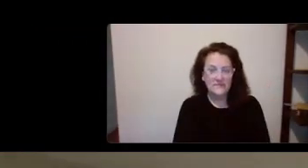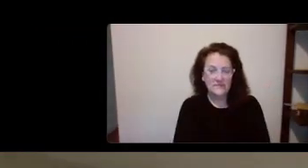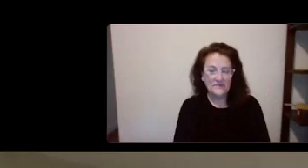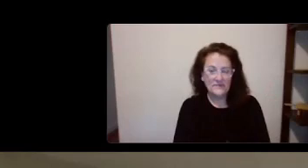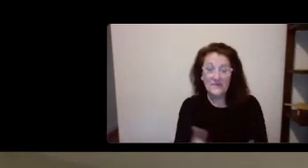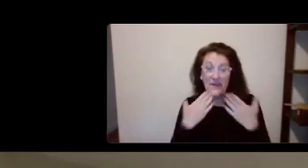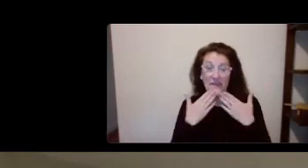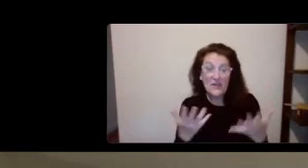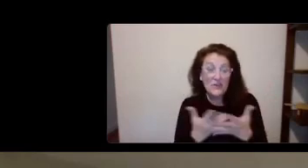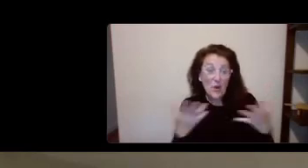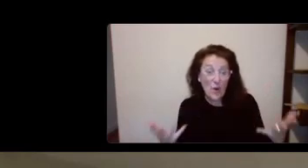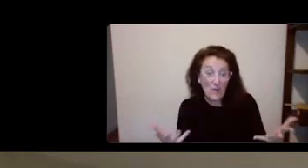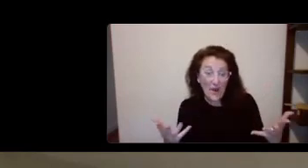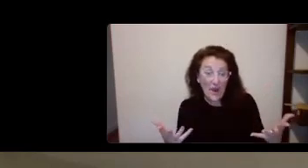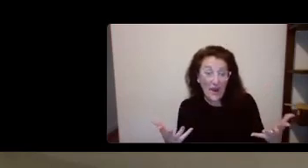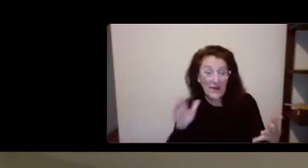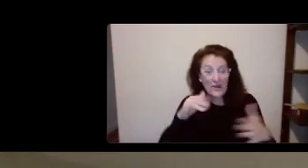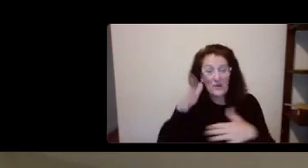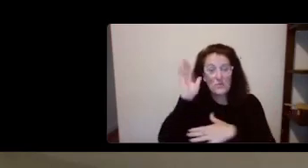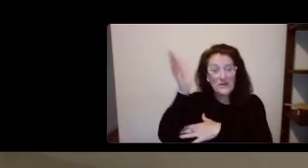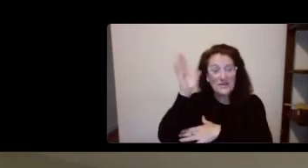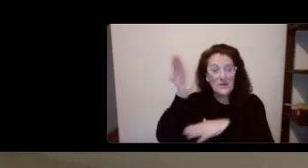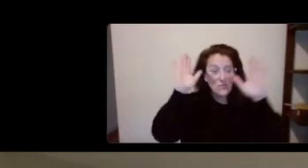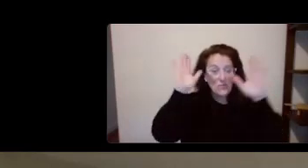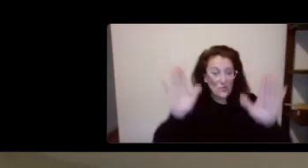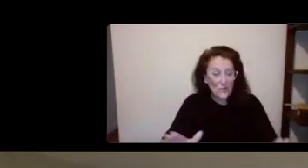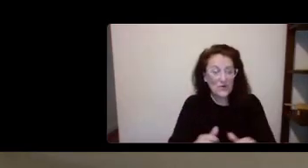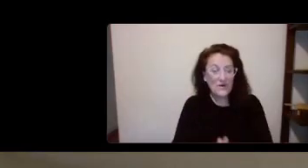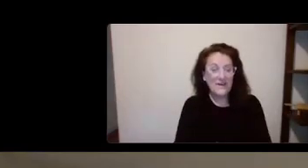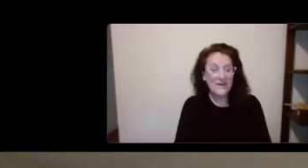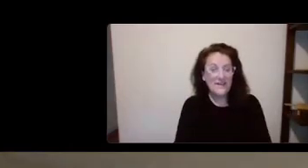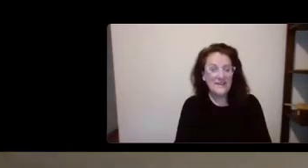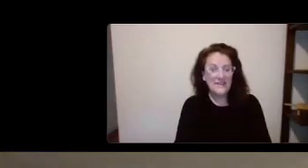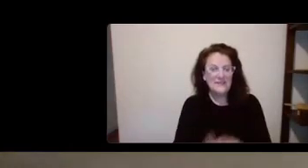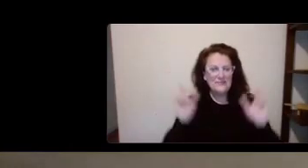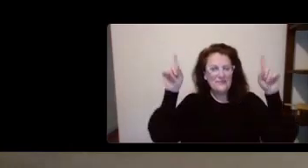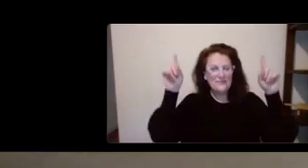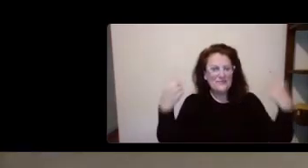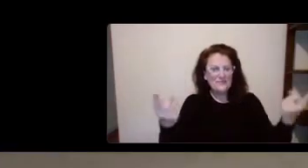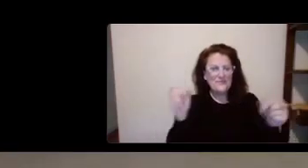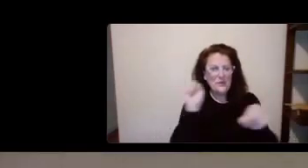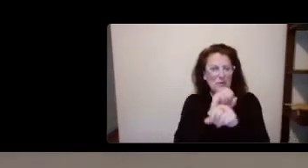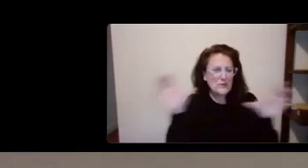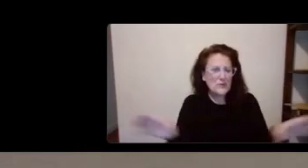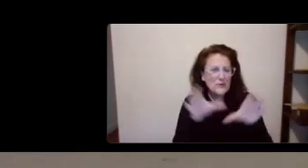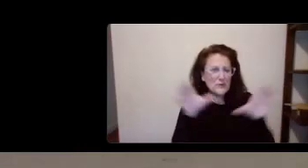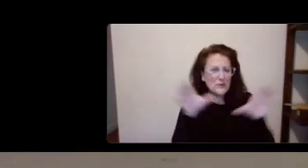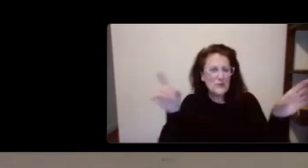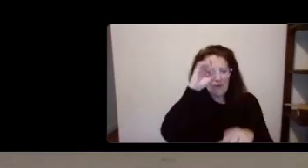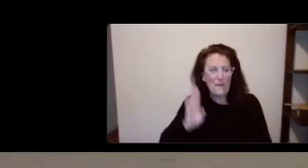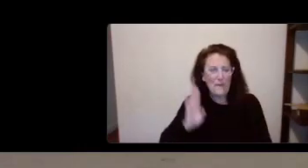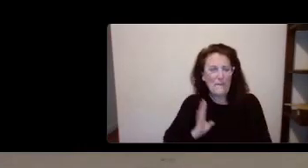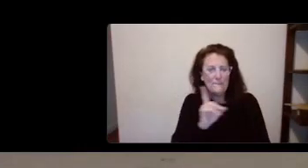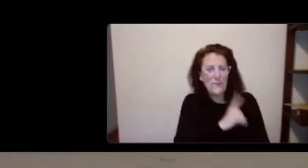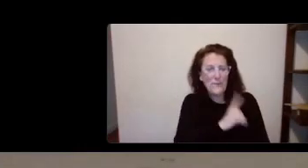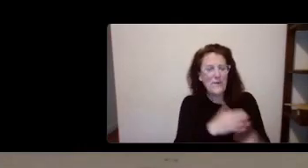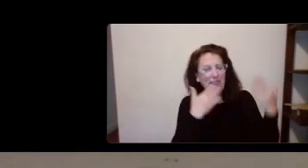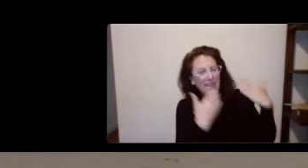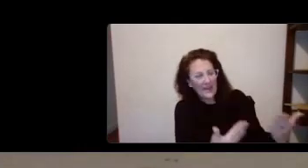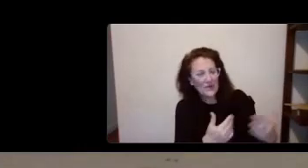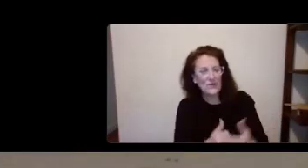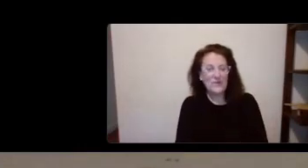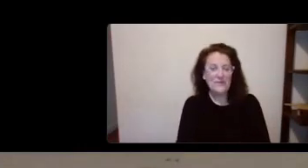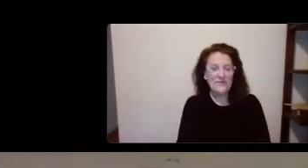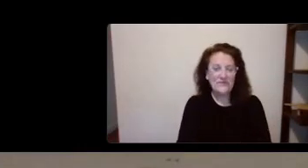Thank you so much, Missy, for that presentation and for all the great work that you and your team do for the board. All right,